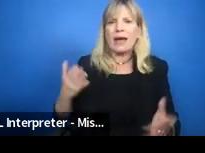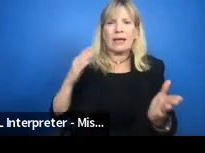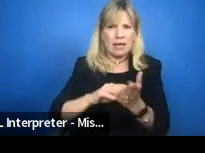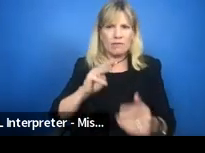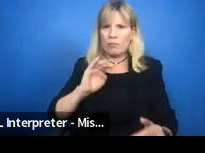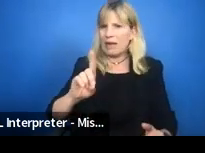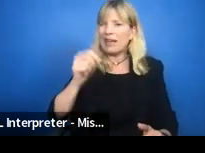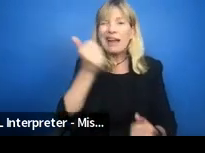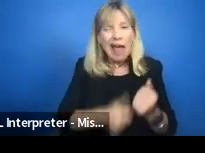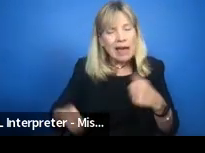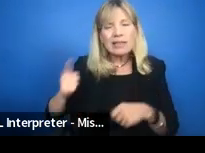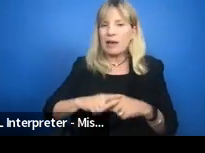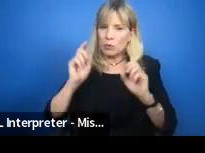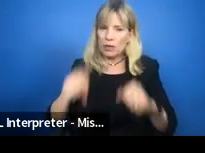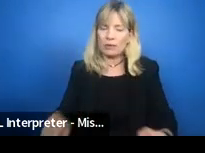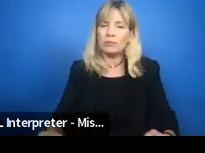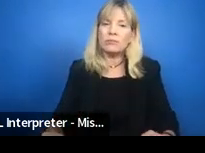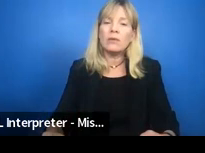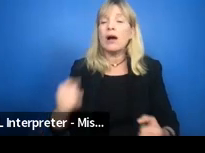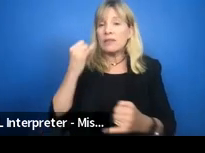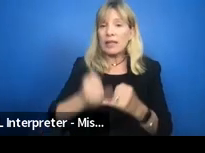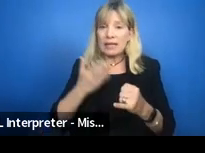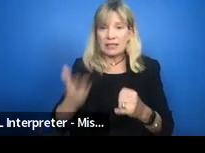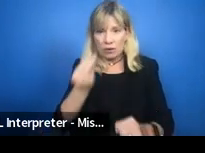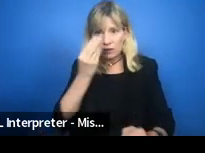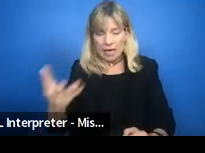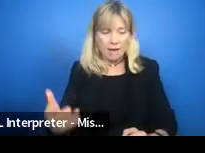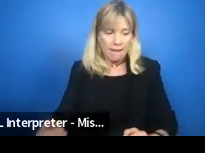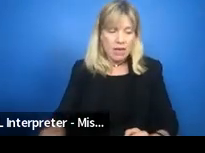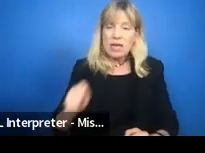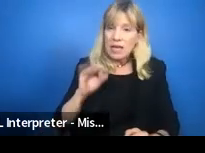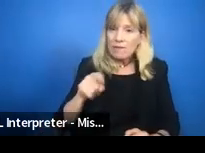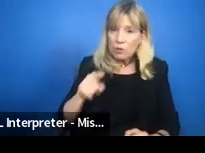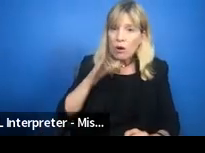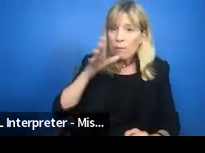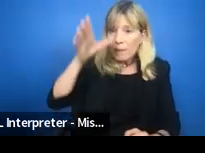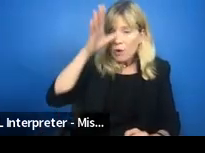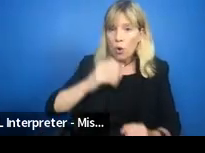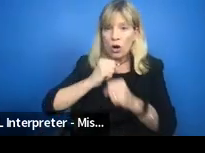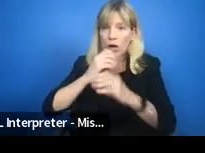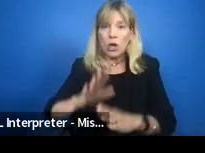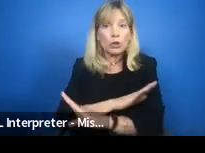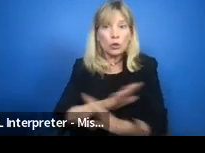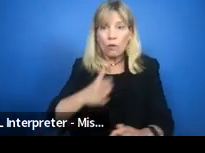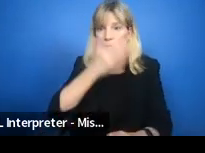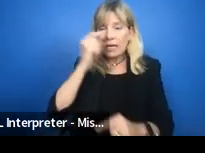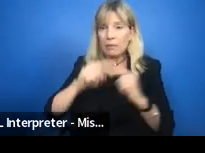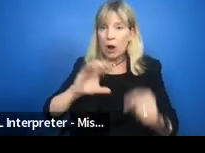time. And then the last thing I'll say is that if you're a parent or a guardian, don't forget about